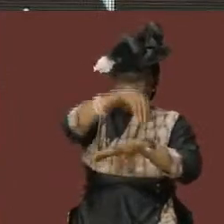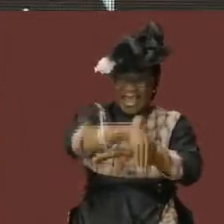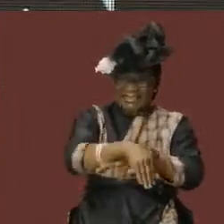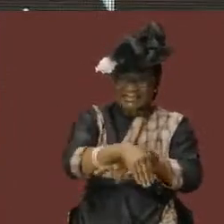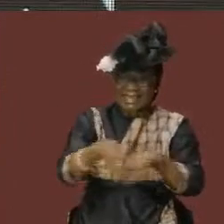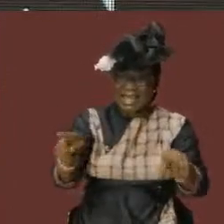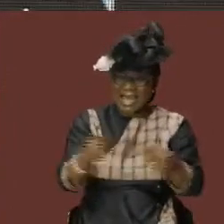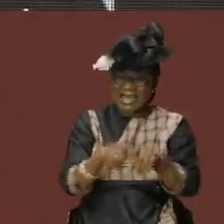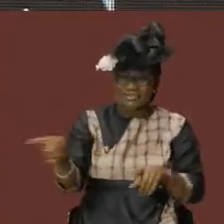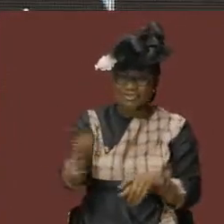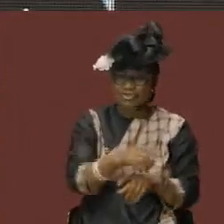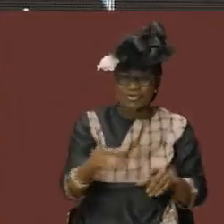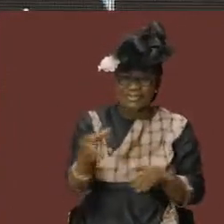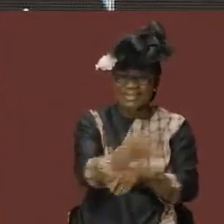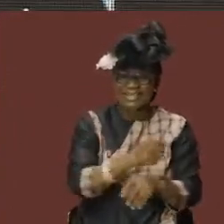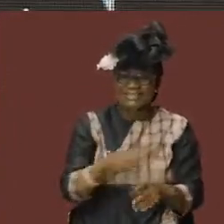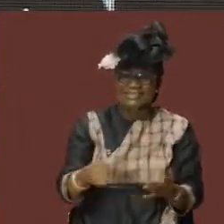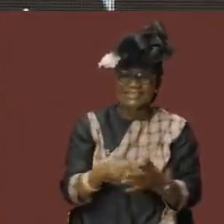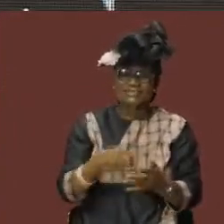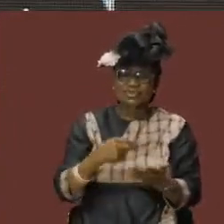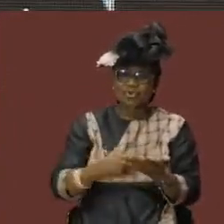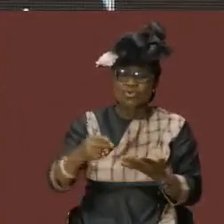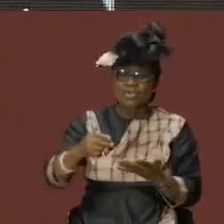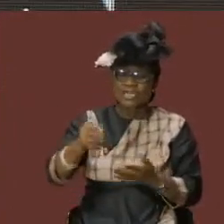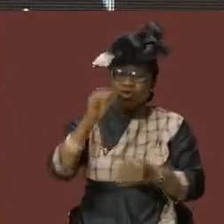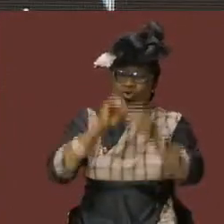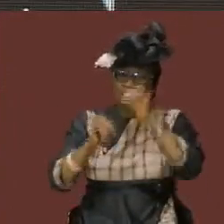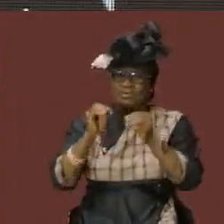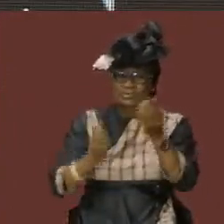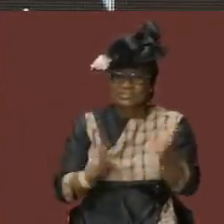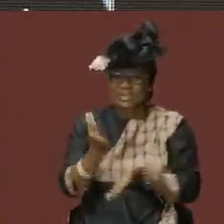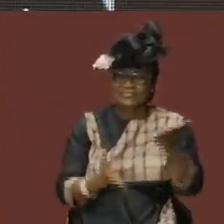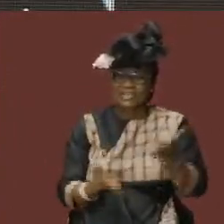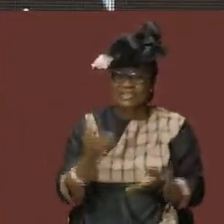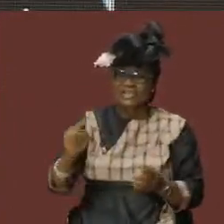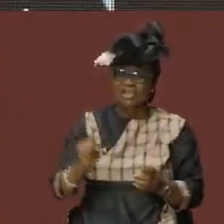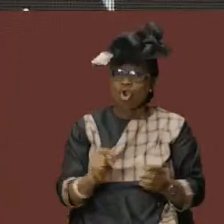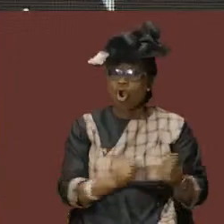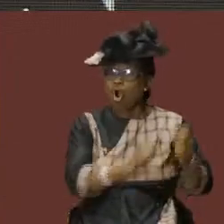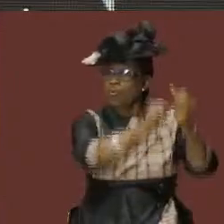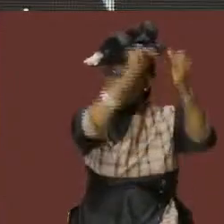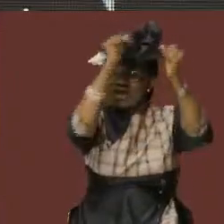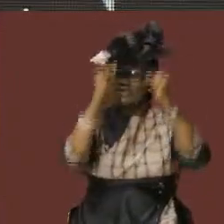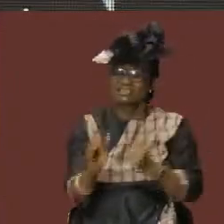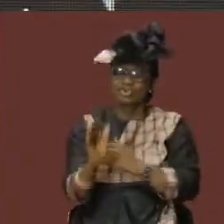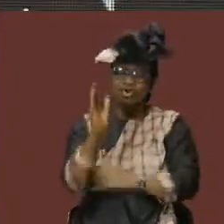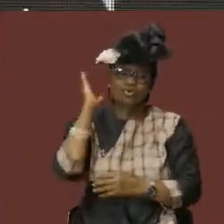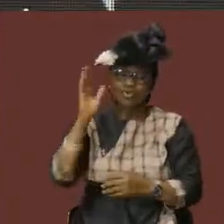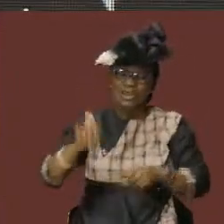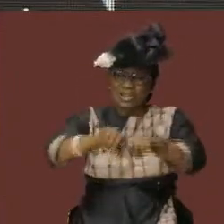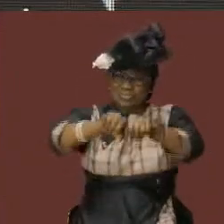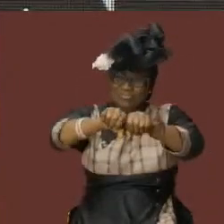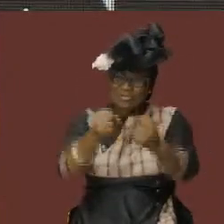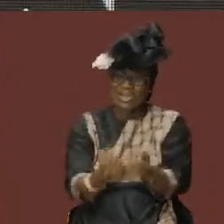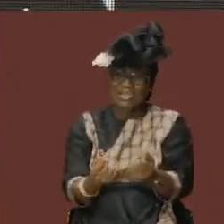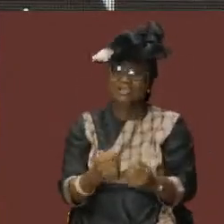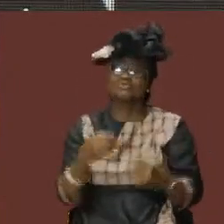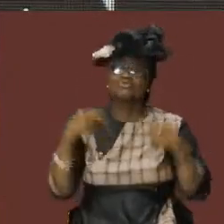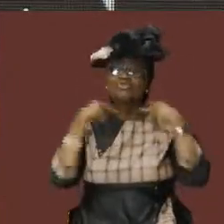Holy Communion service, the Almighty God will break the yoke of poverty in your life.